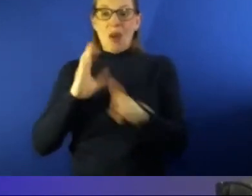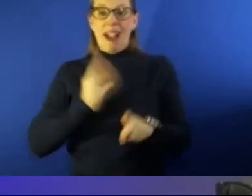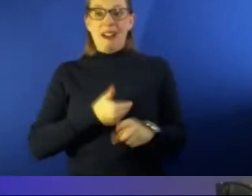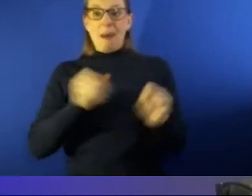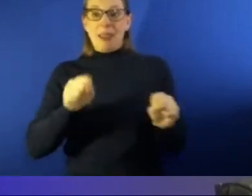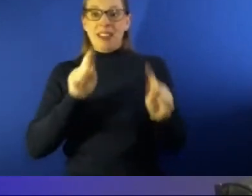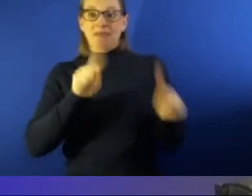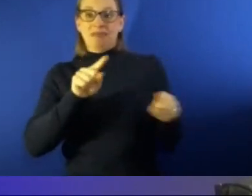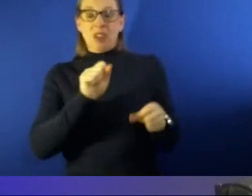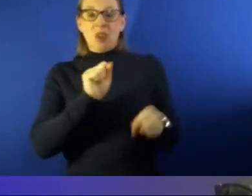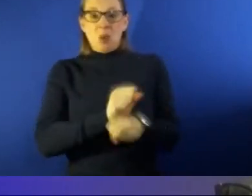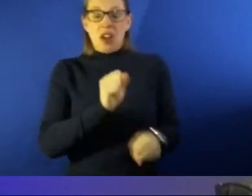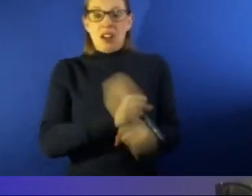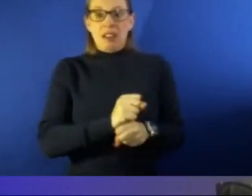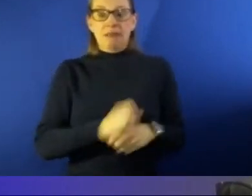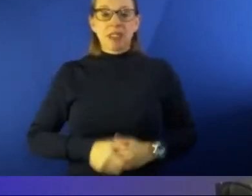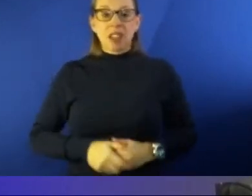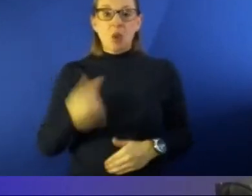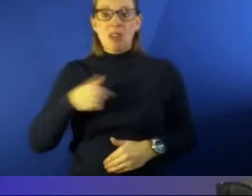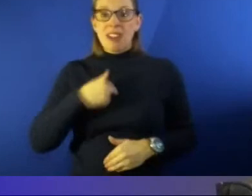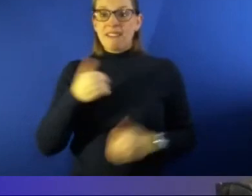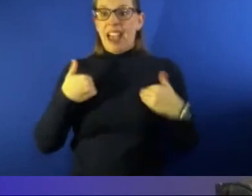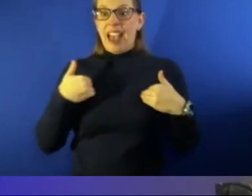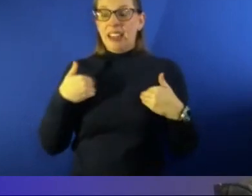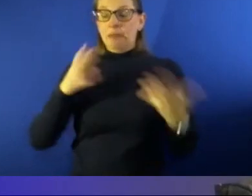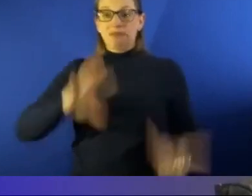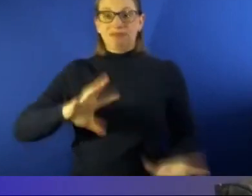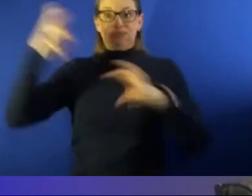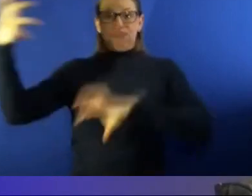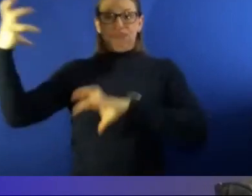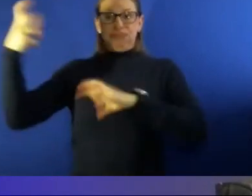upheaval over the last 22 months. It's time